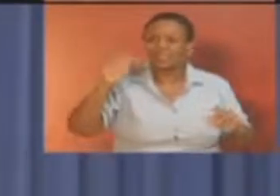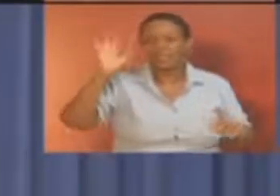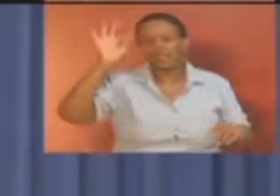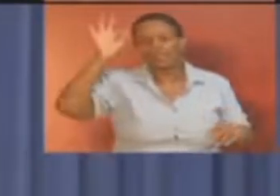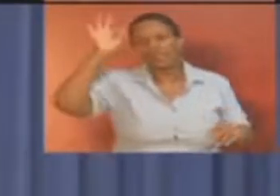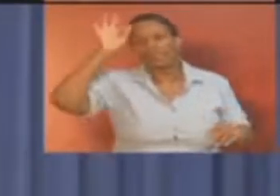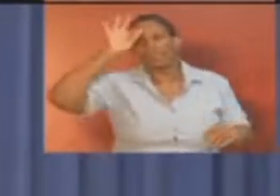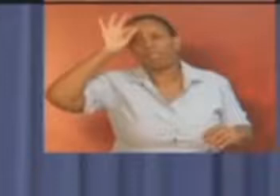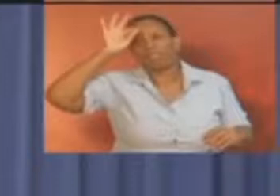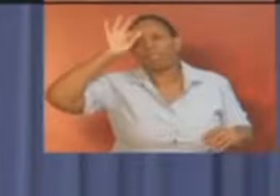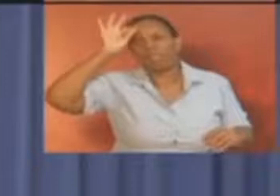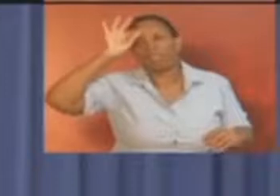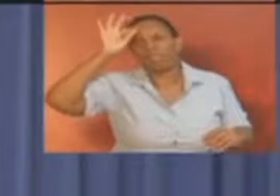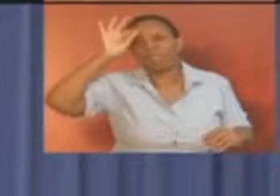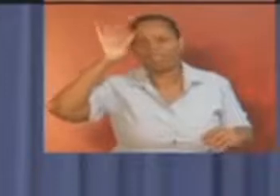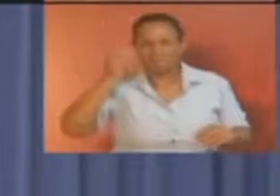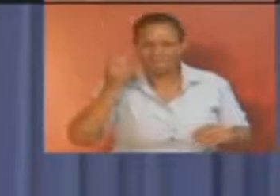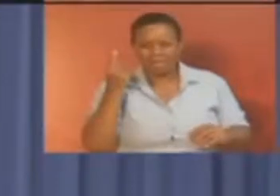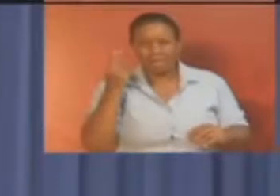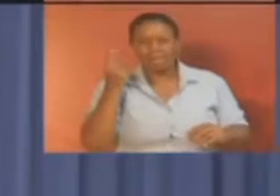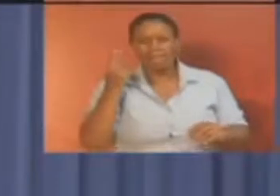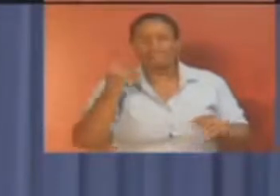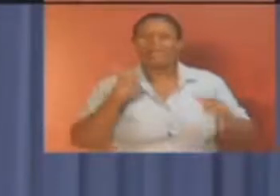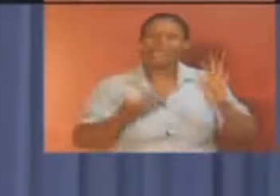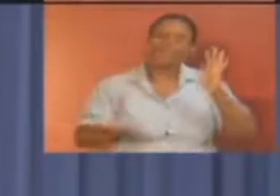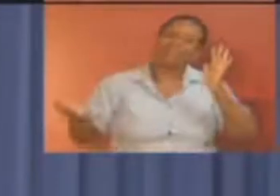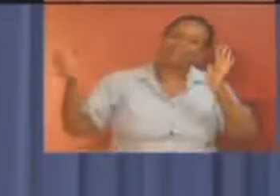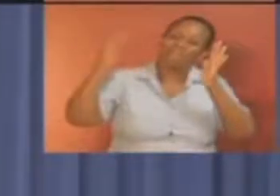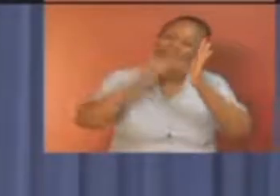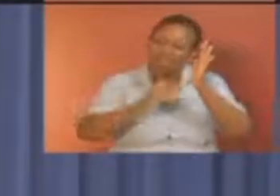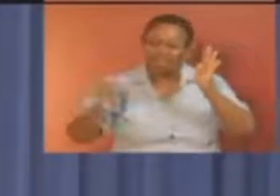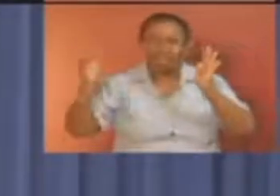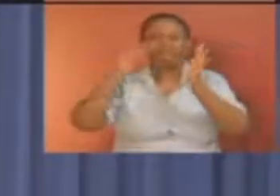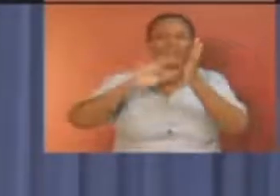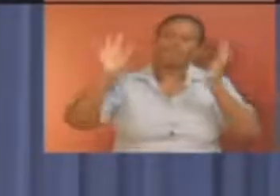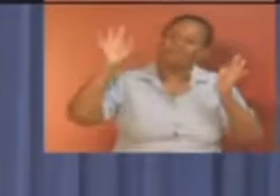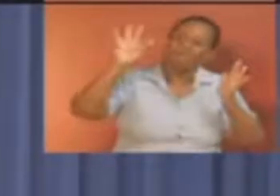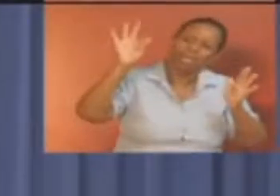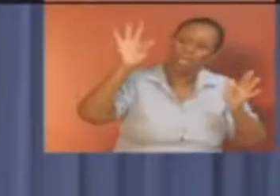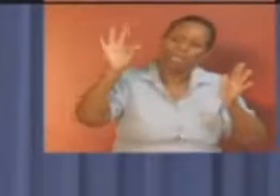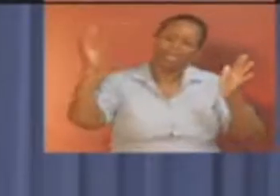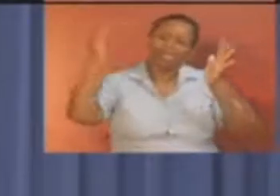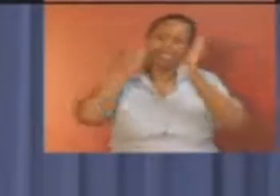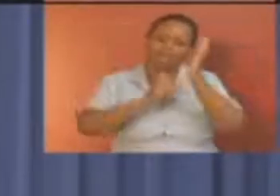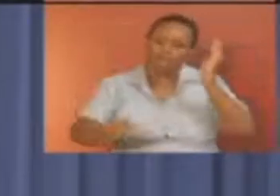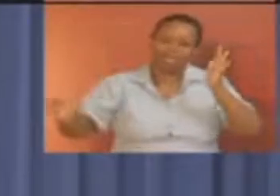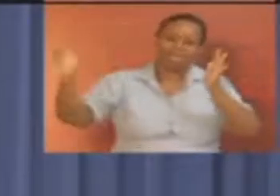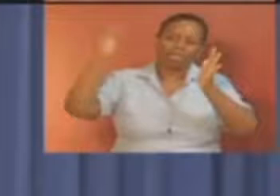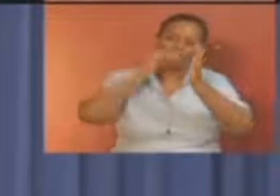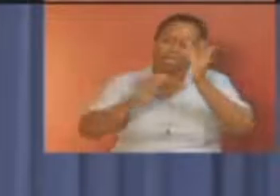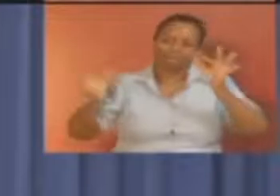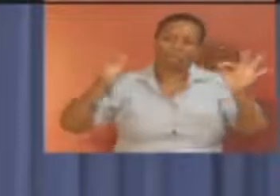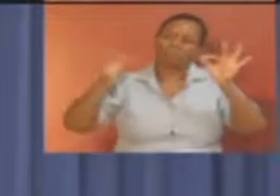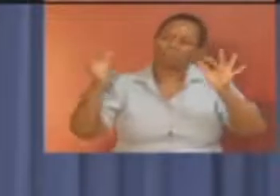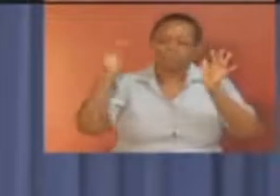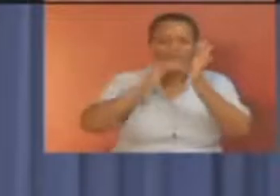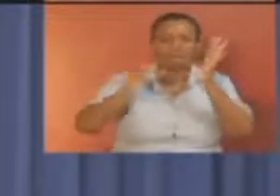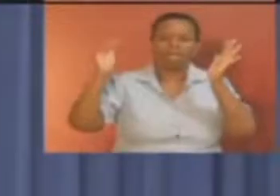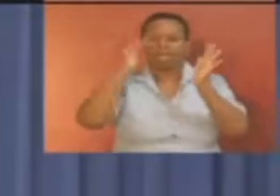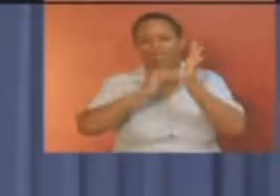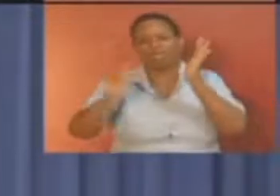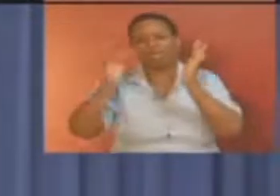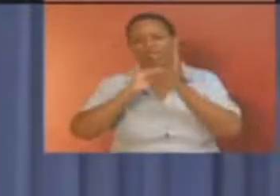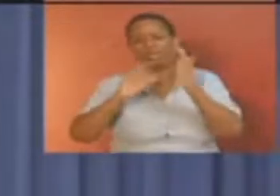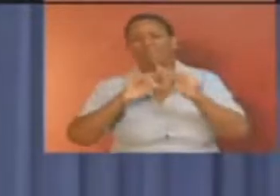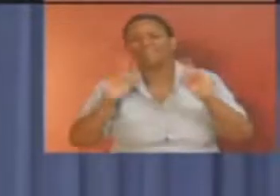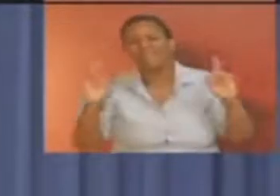repetition, we have to keep repeating it, because we don't know who would be left out of the information and may not have taken